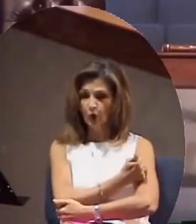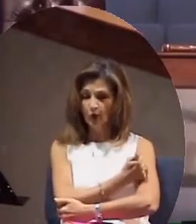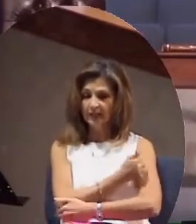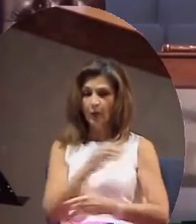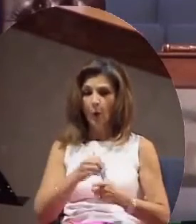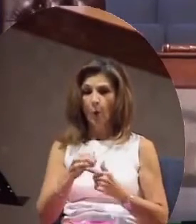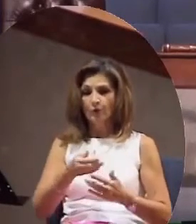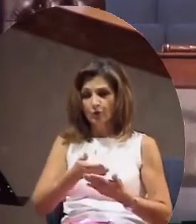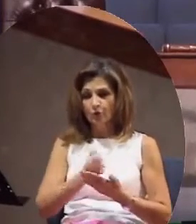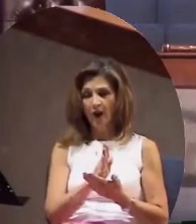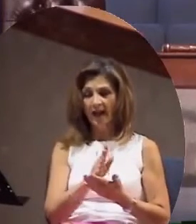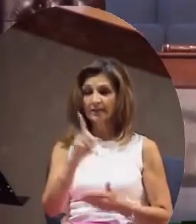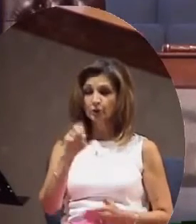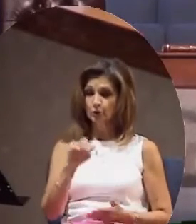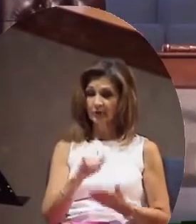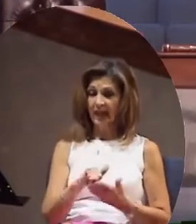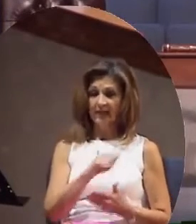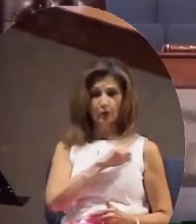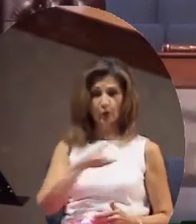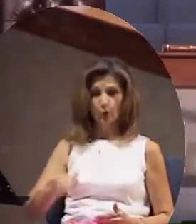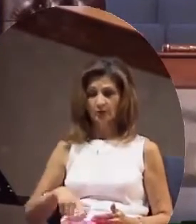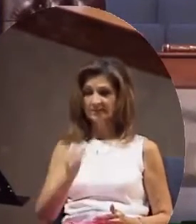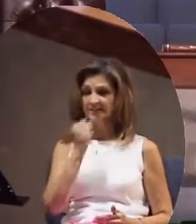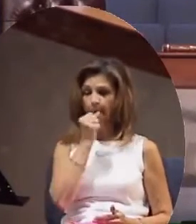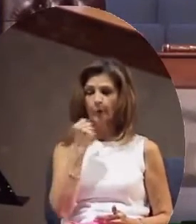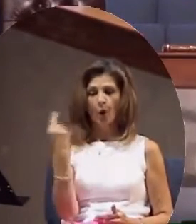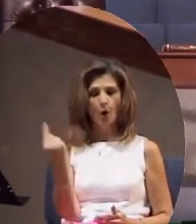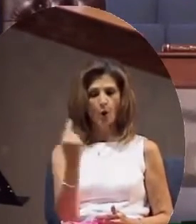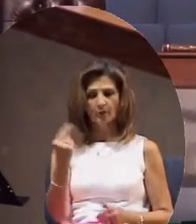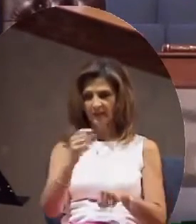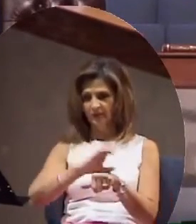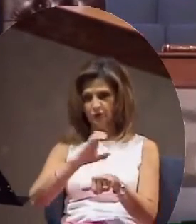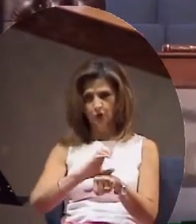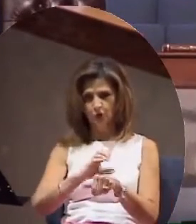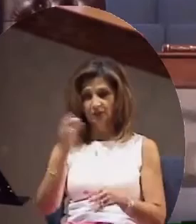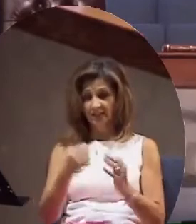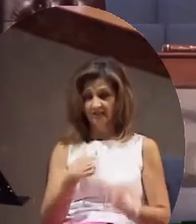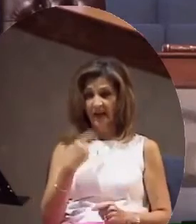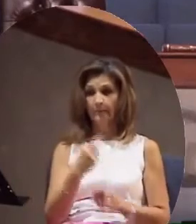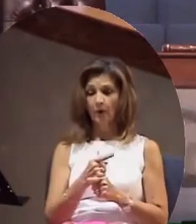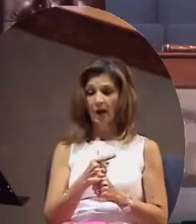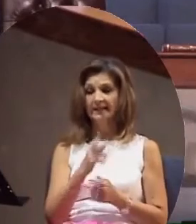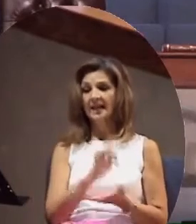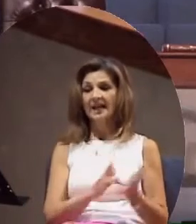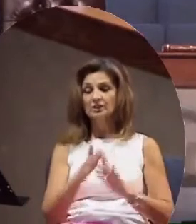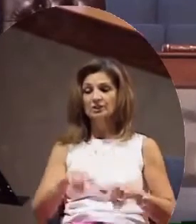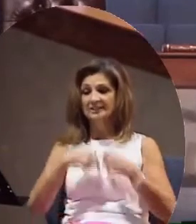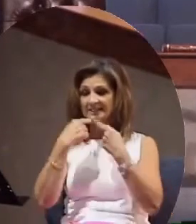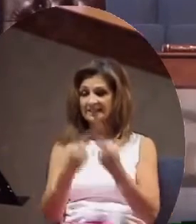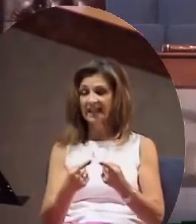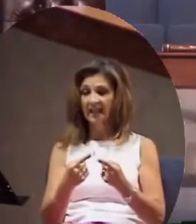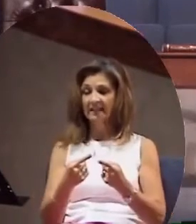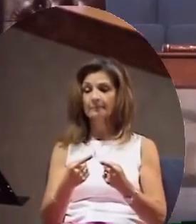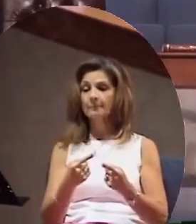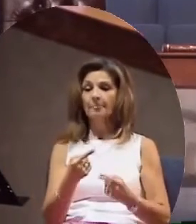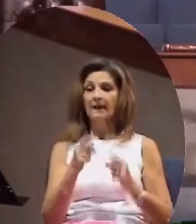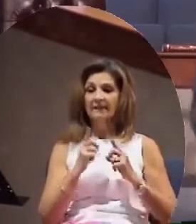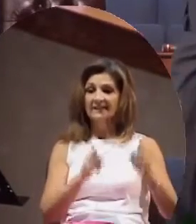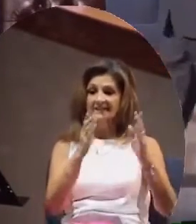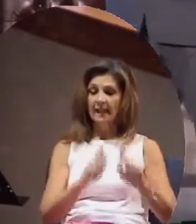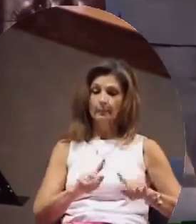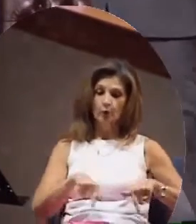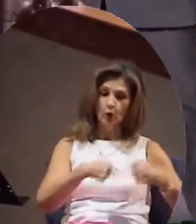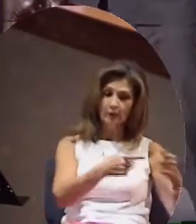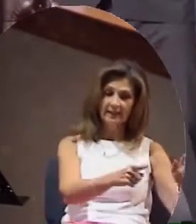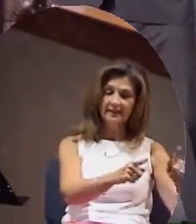the right to do that, the Lord's Supper. So if I'm right, the Lord Jesus is telling them, I want you to go into the